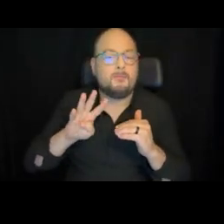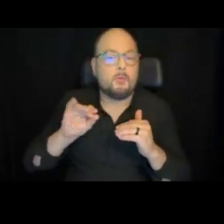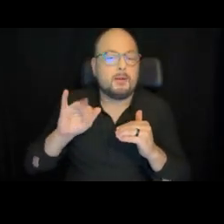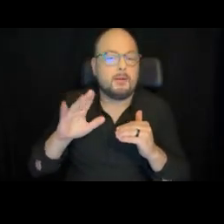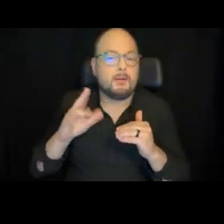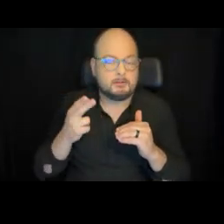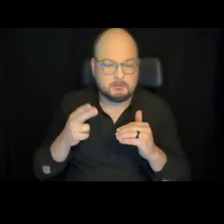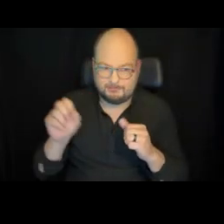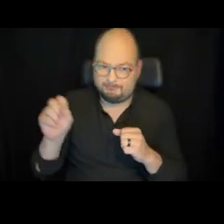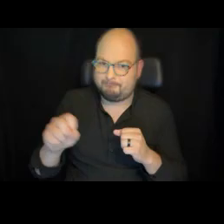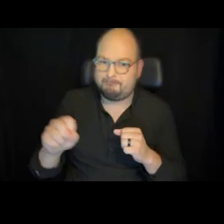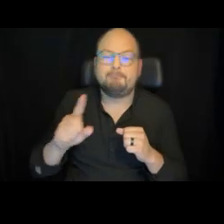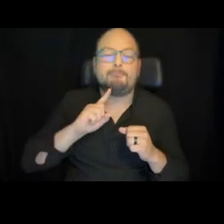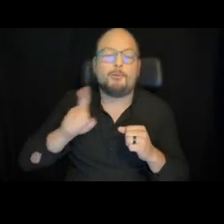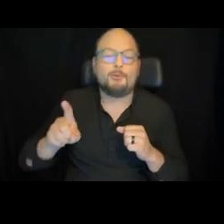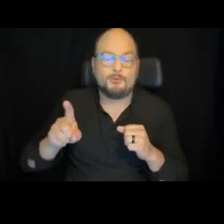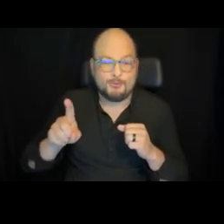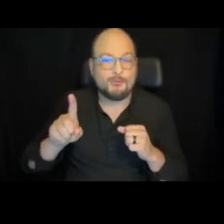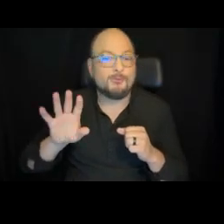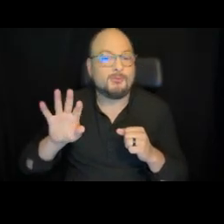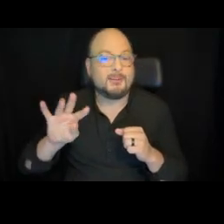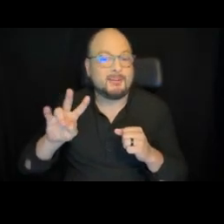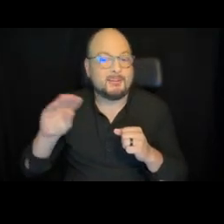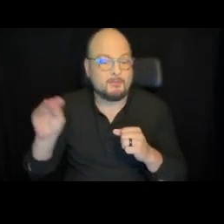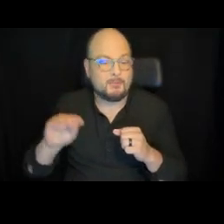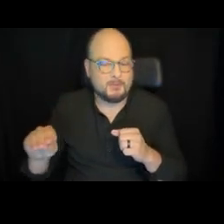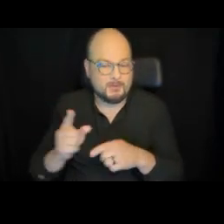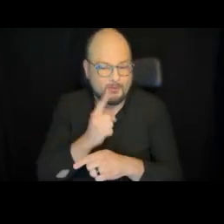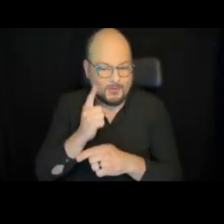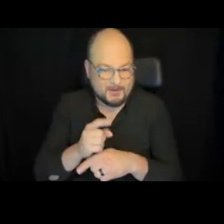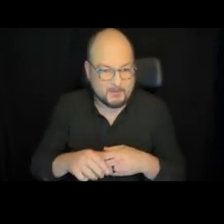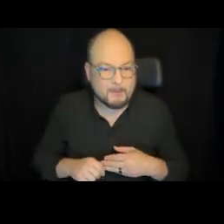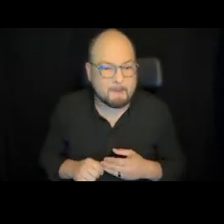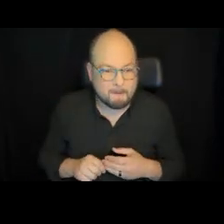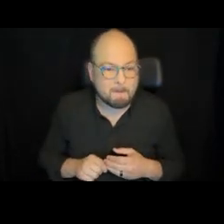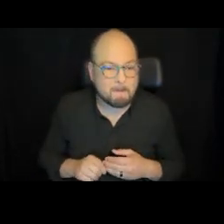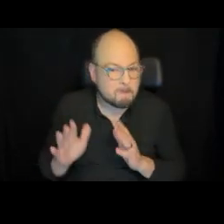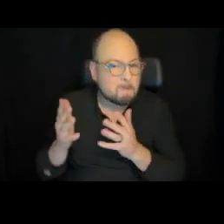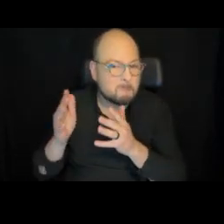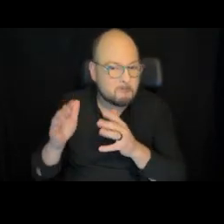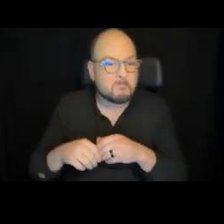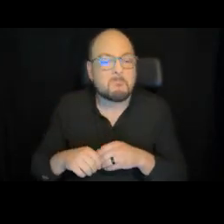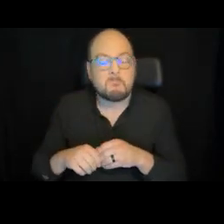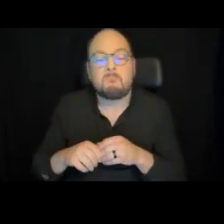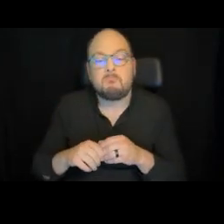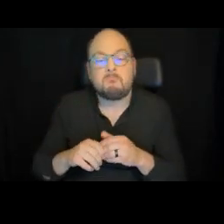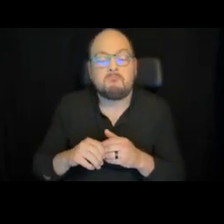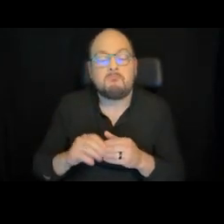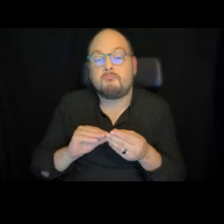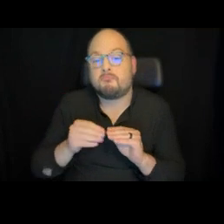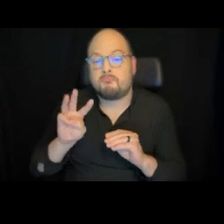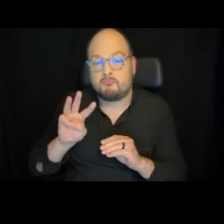got that correct. That's good. Really good work. All right, knowledge check